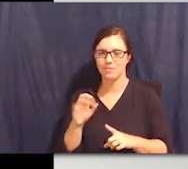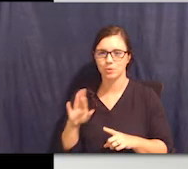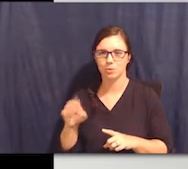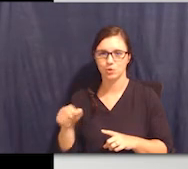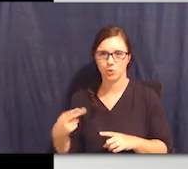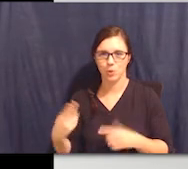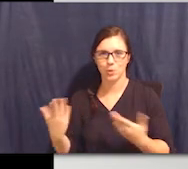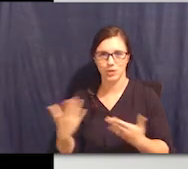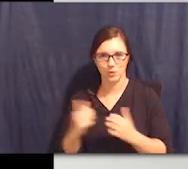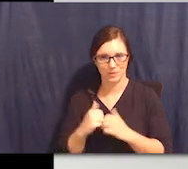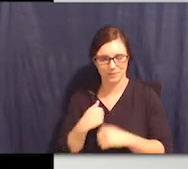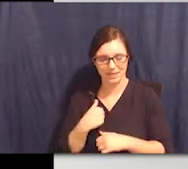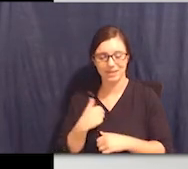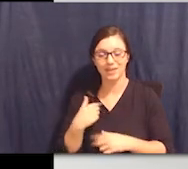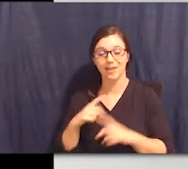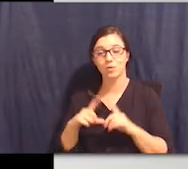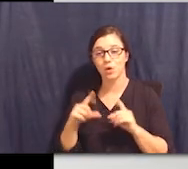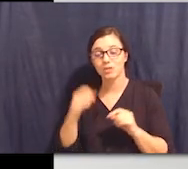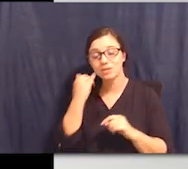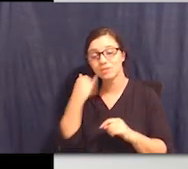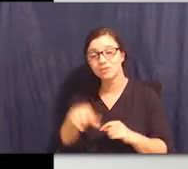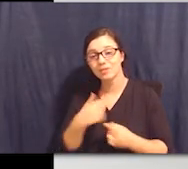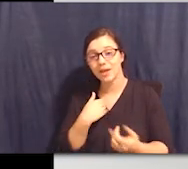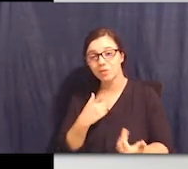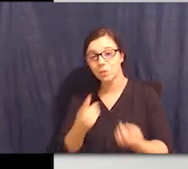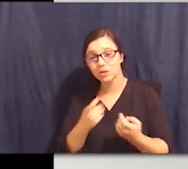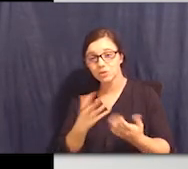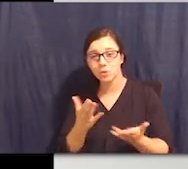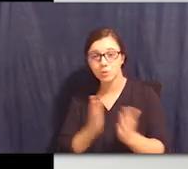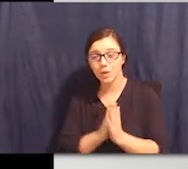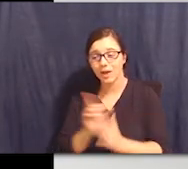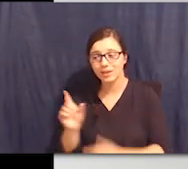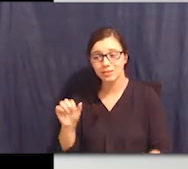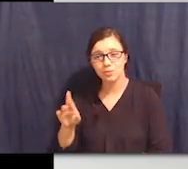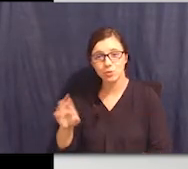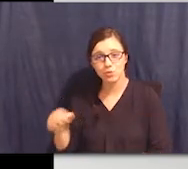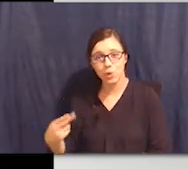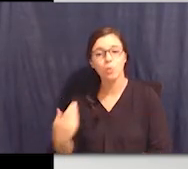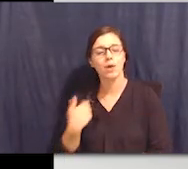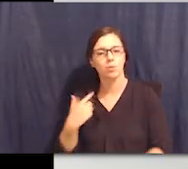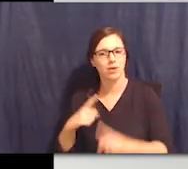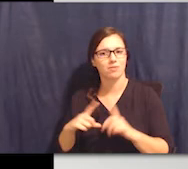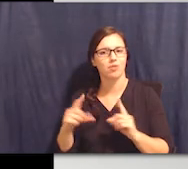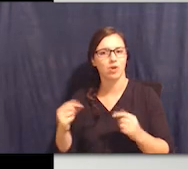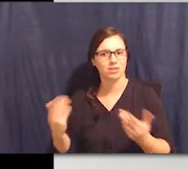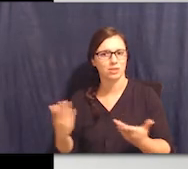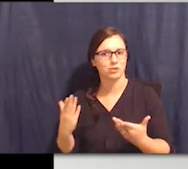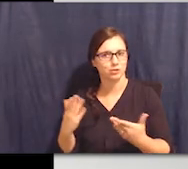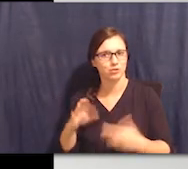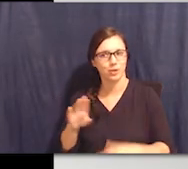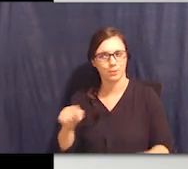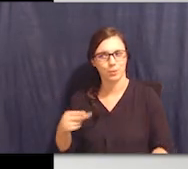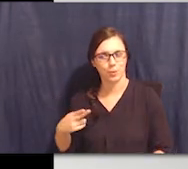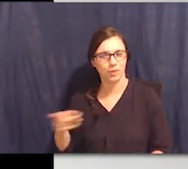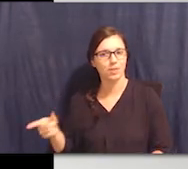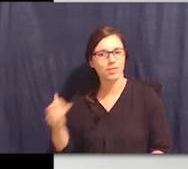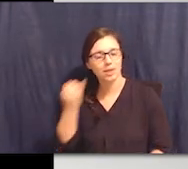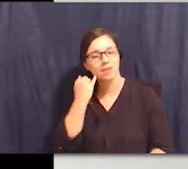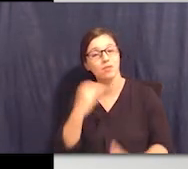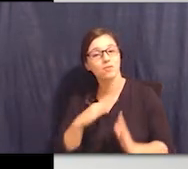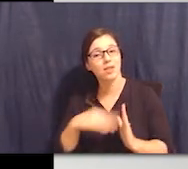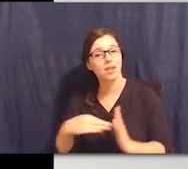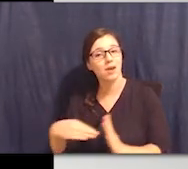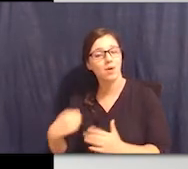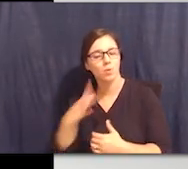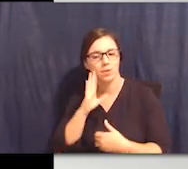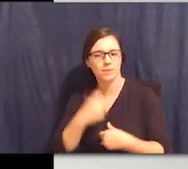Bureau here with me. They have cards. If you have questions that you want to ask the Bureau, we've got cards here and at the booth. If you fill them out, we